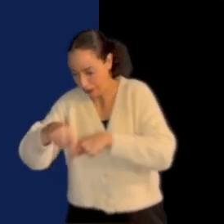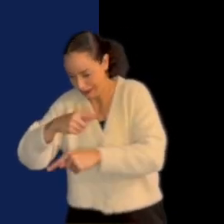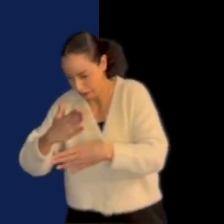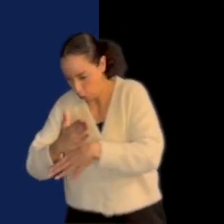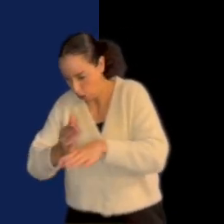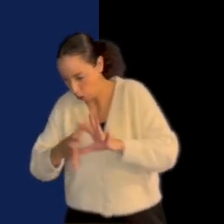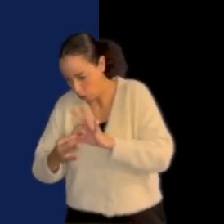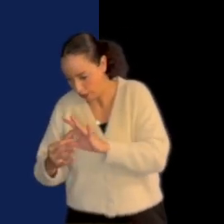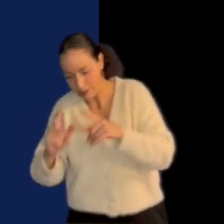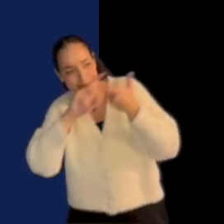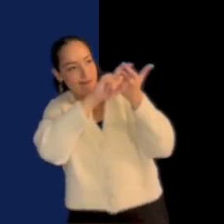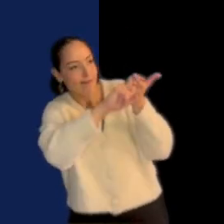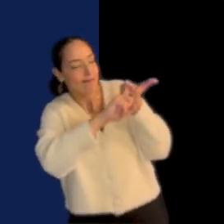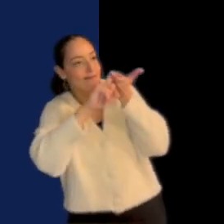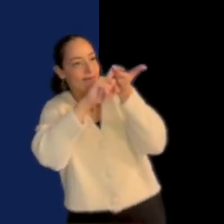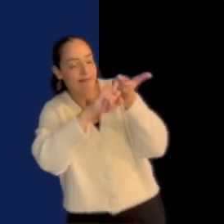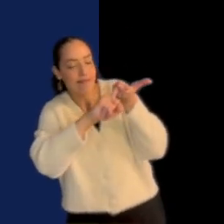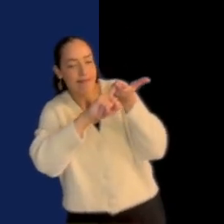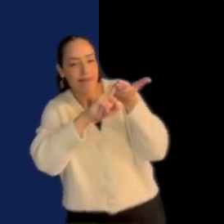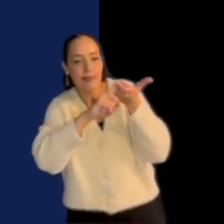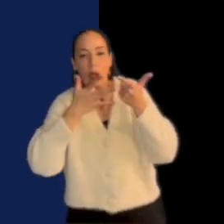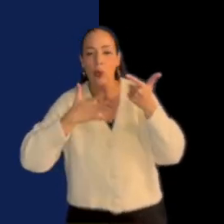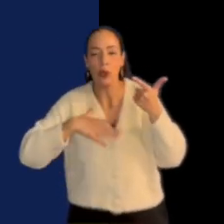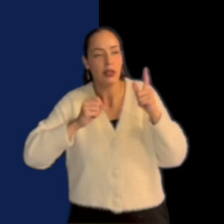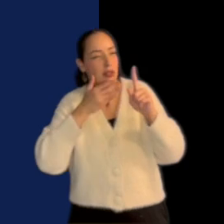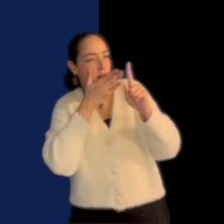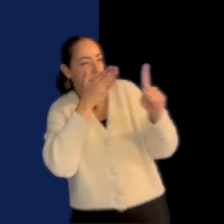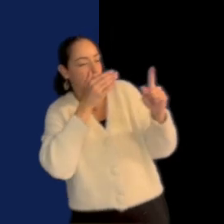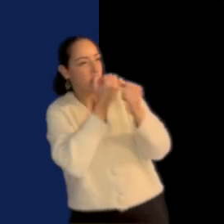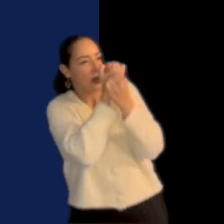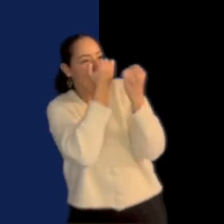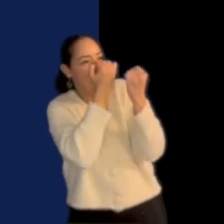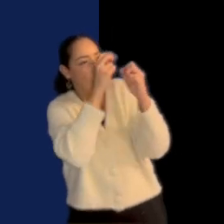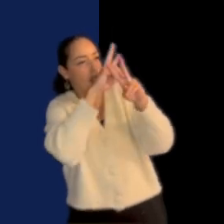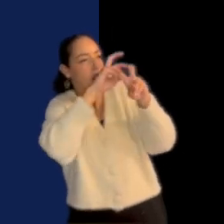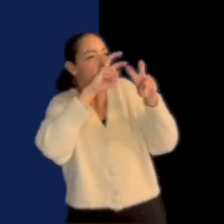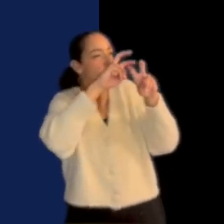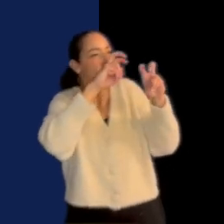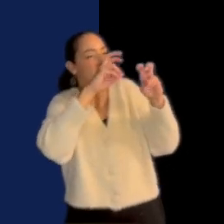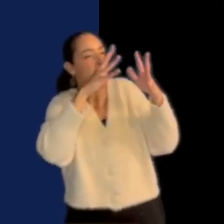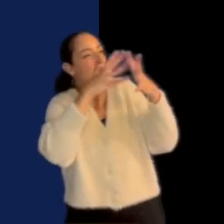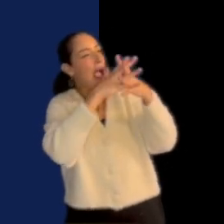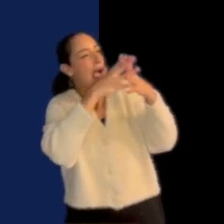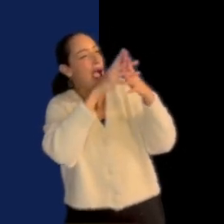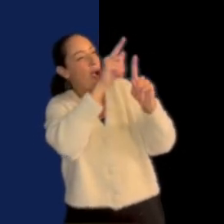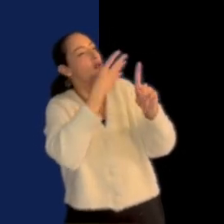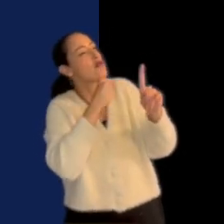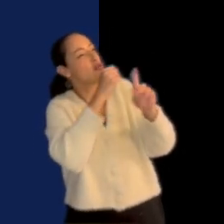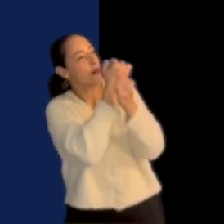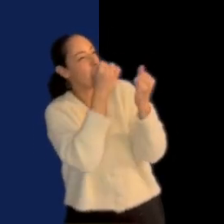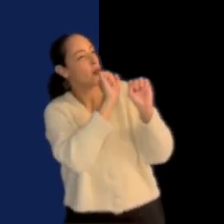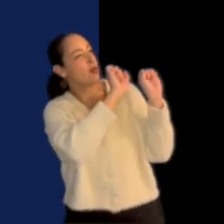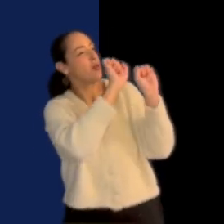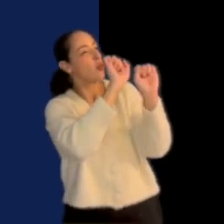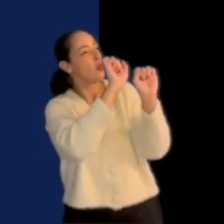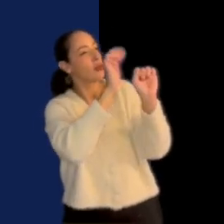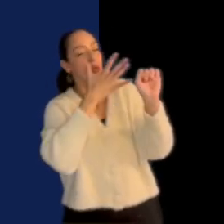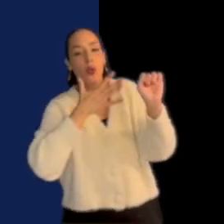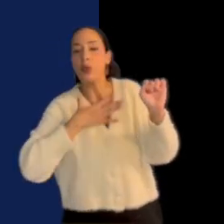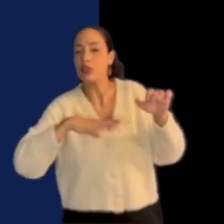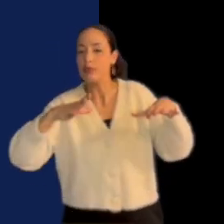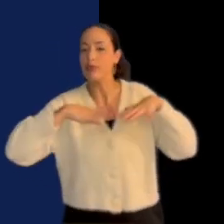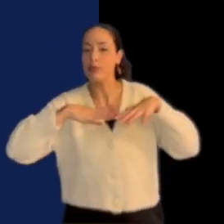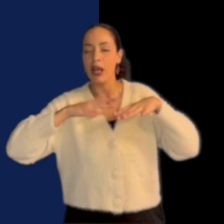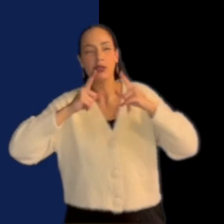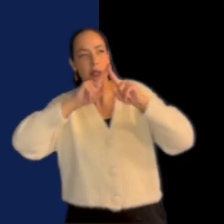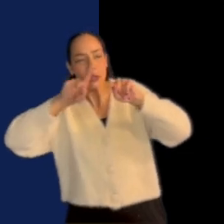In doing so, we must pay attention to power and the ways in which it's possessed and enacted, and we must be prepared to contest and advocate